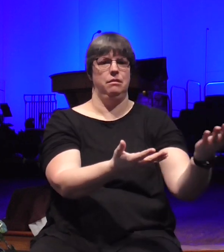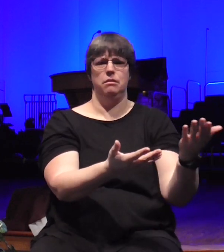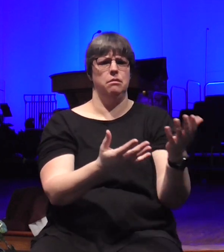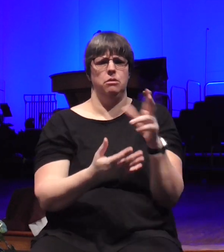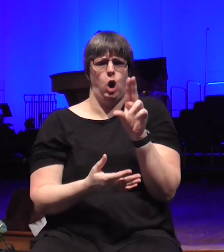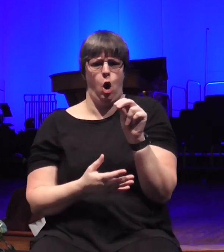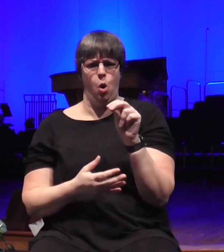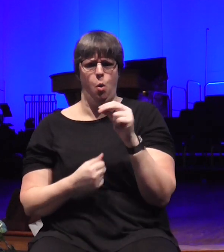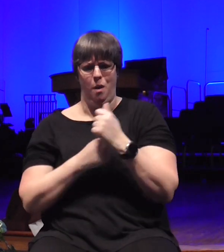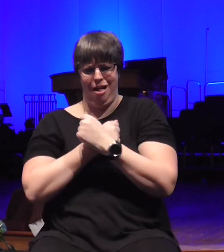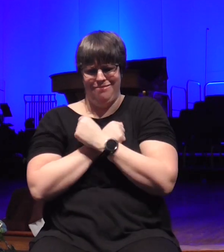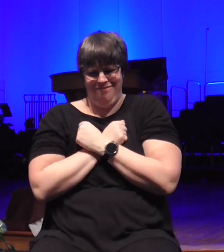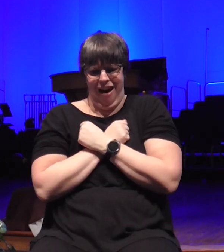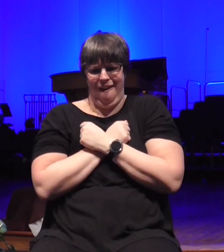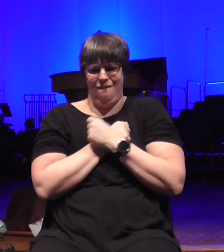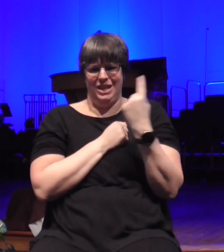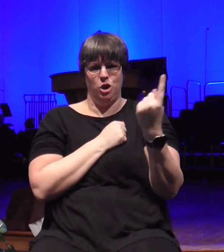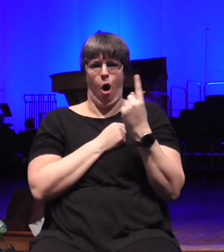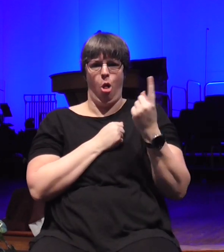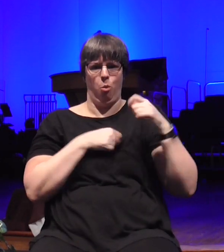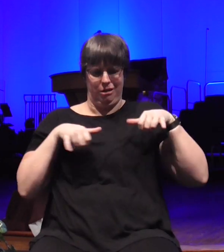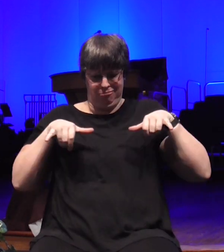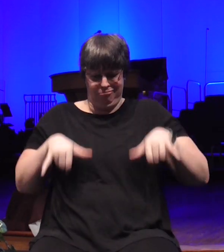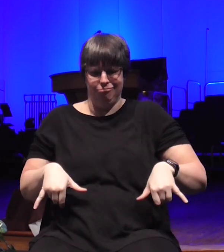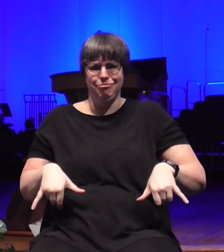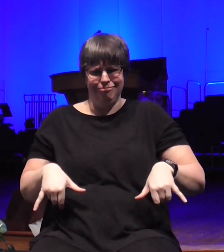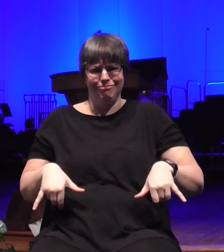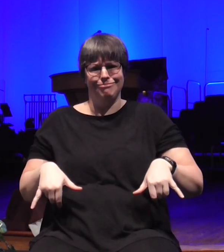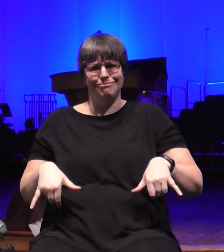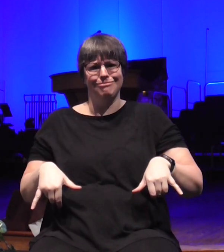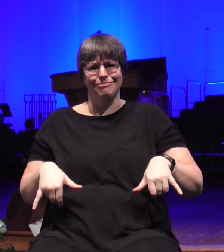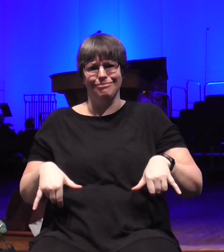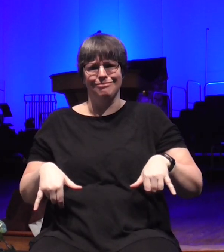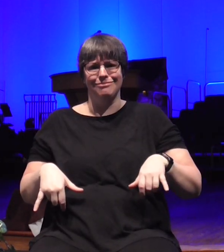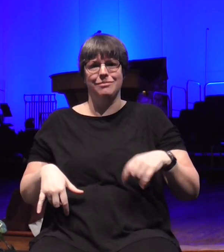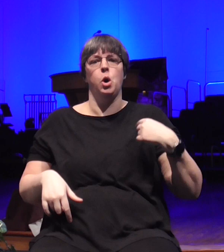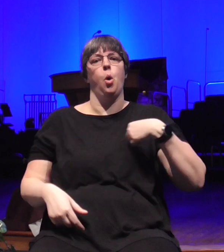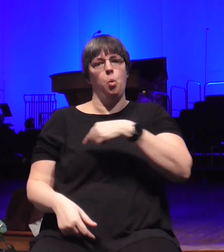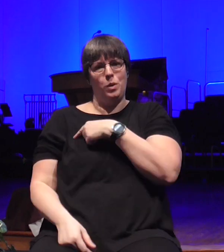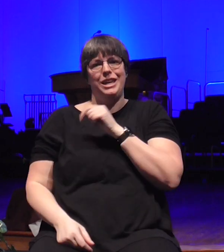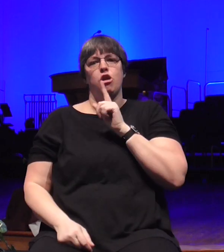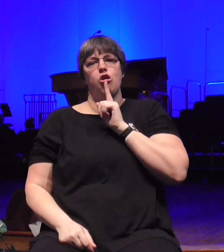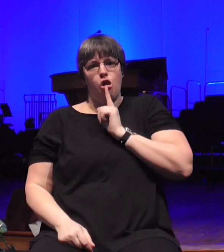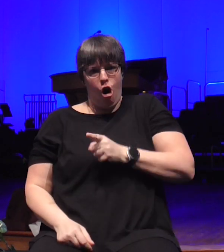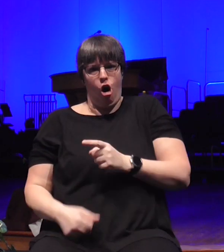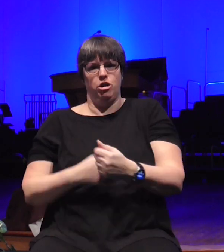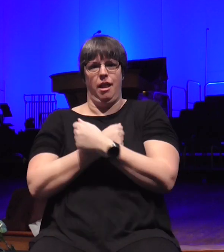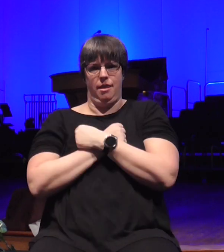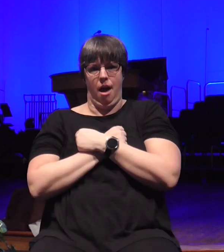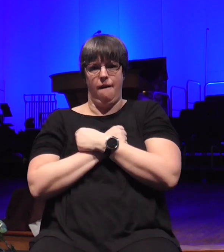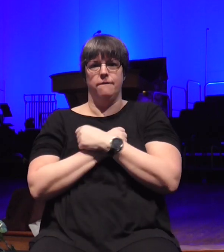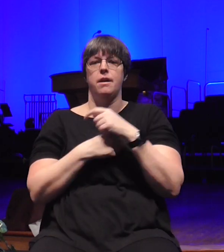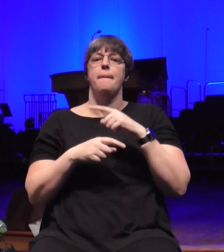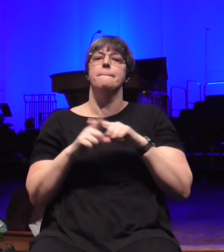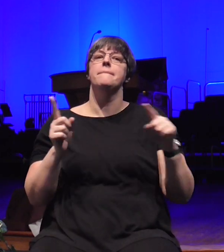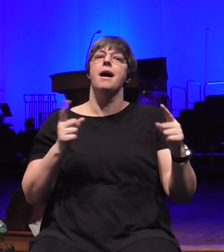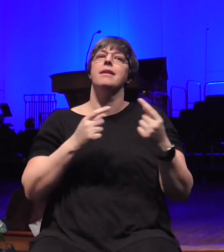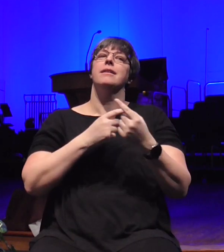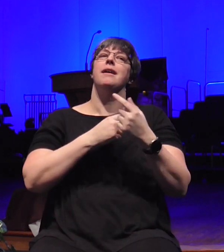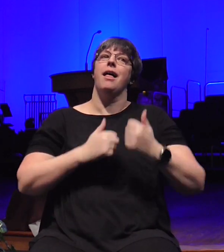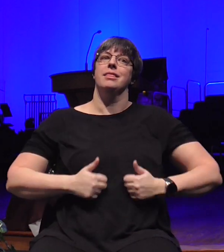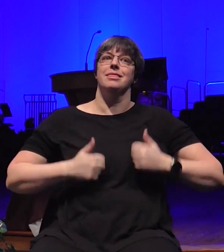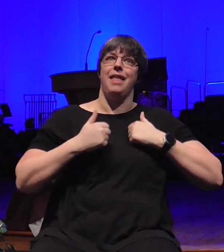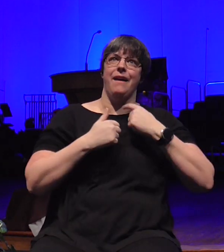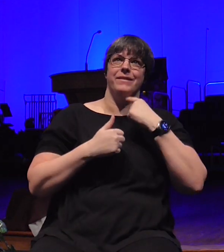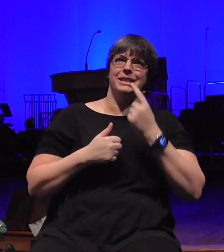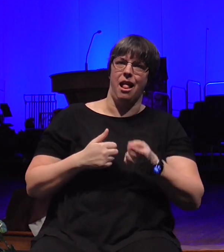within every one of us, a reality. And we are the love we're seeking. But life says, you want more of it? You got to give it away. You got to open